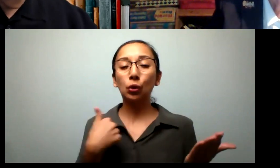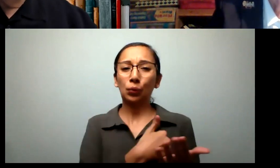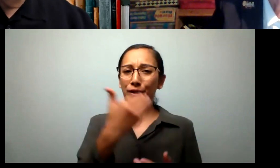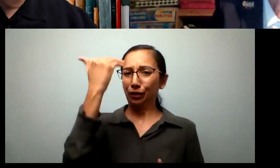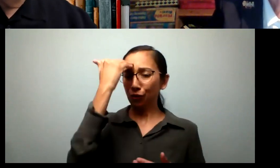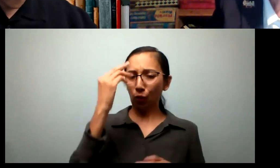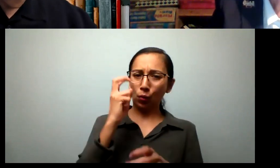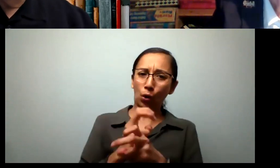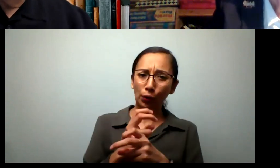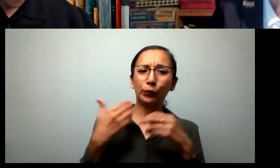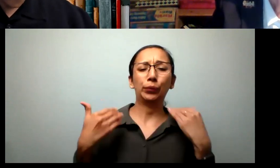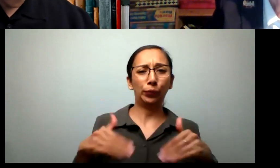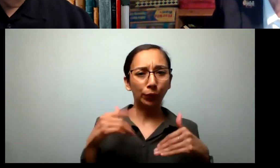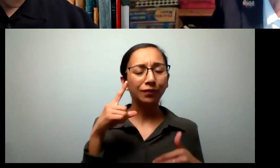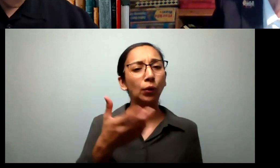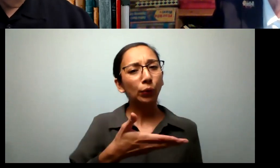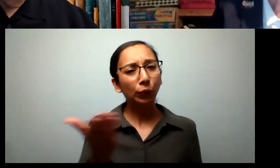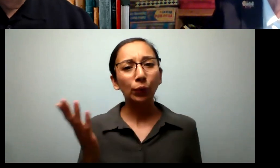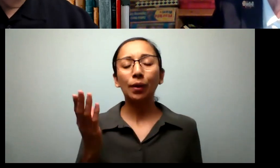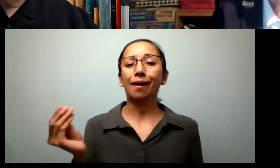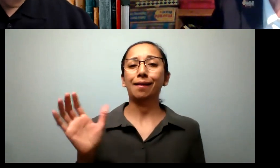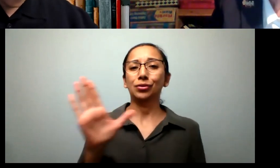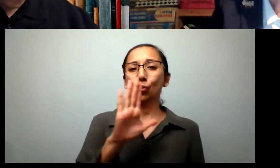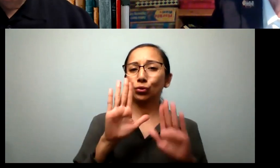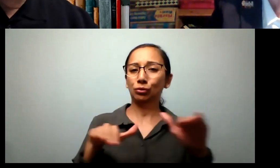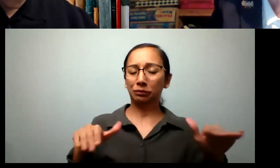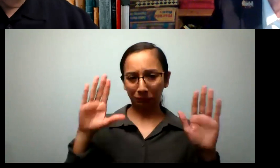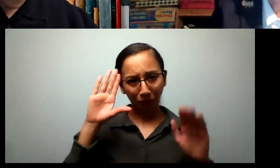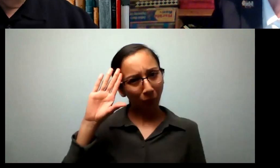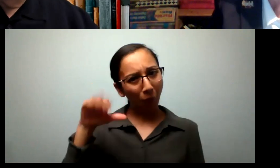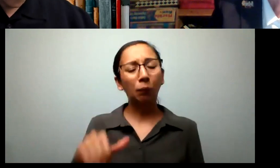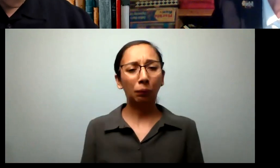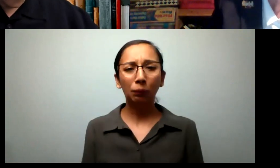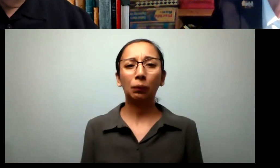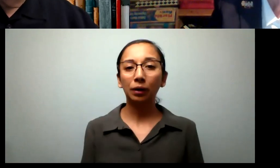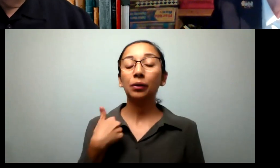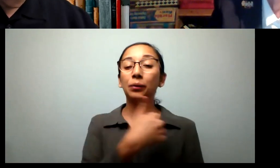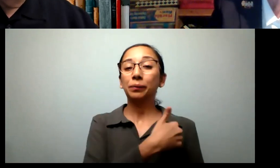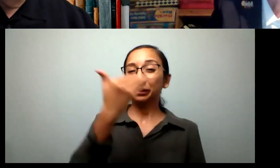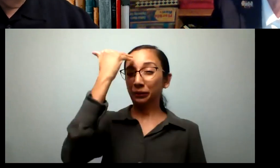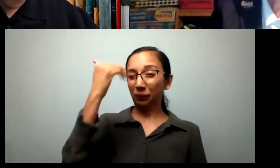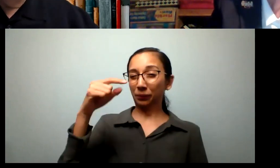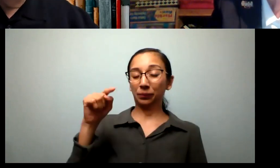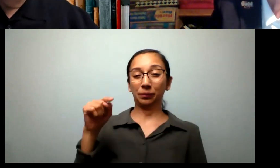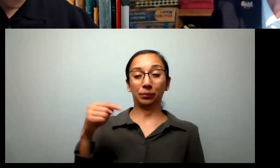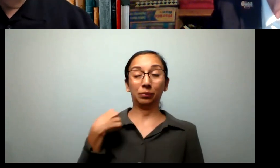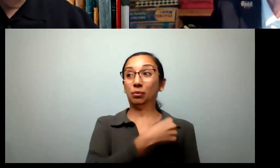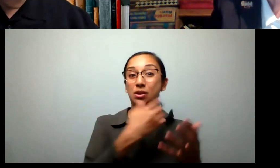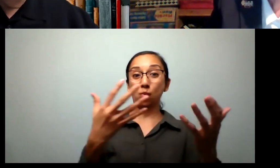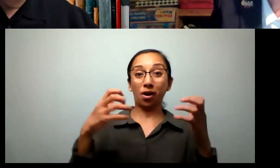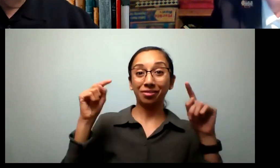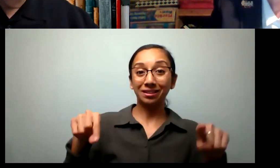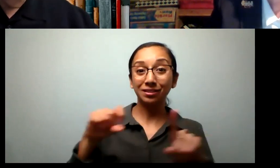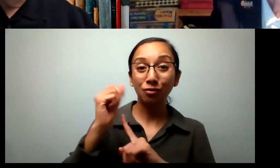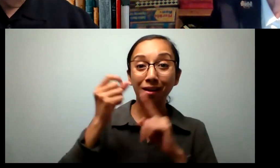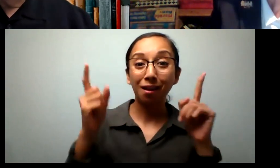it is for you and your children. We know that this is not what anyone wanted.